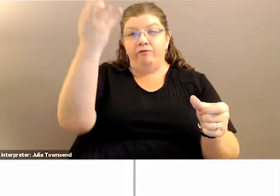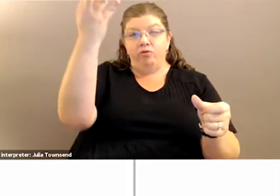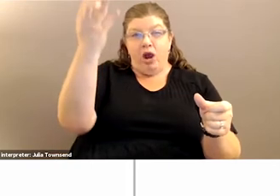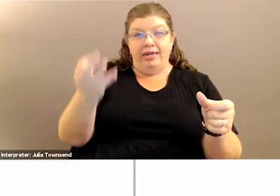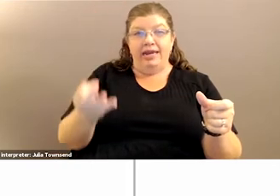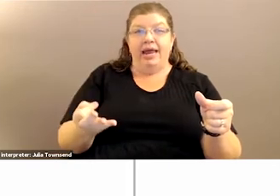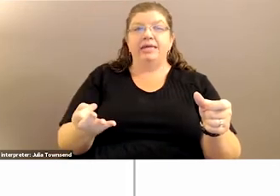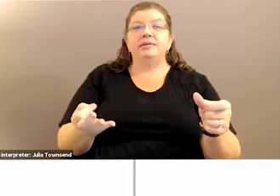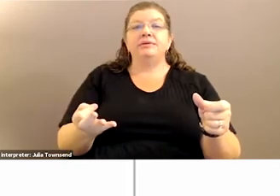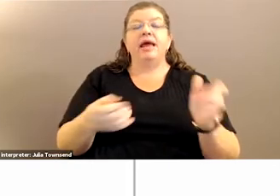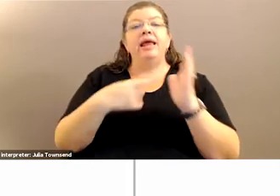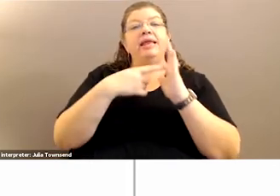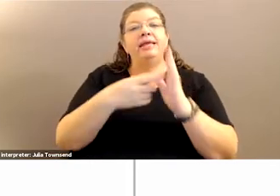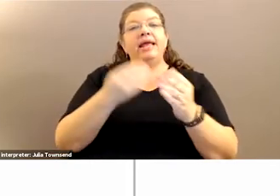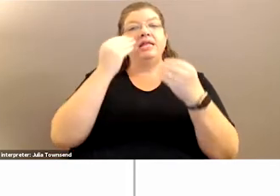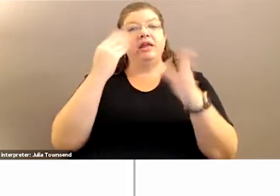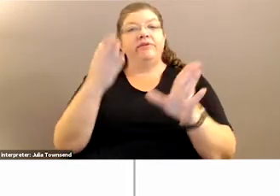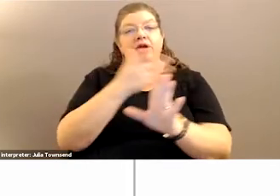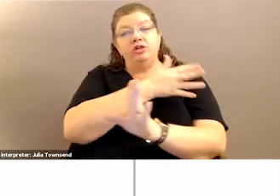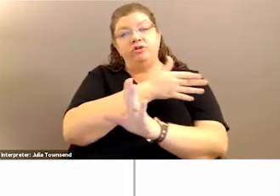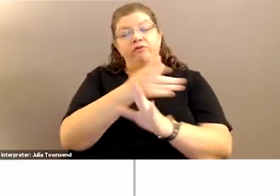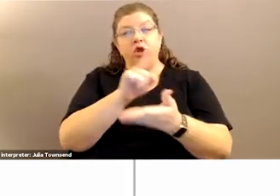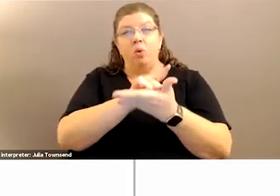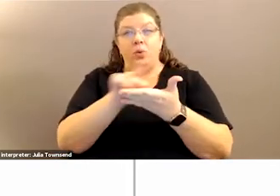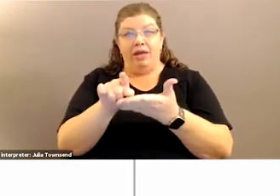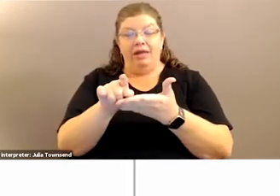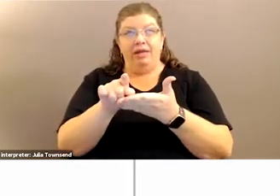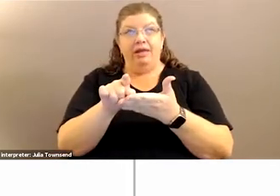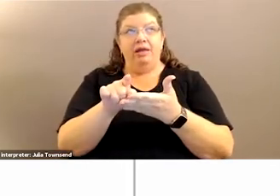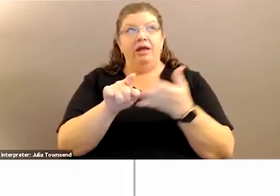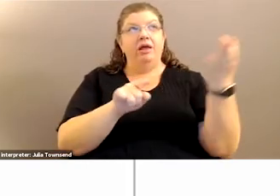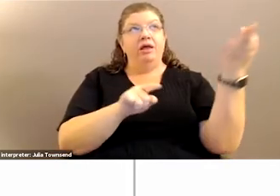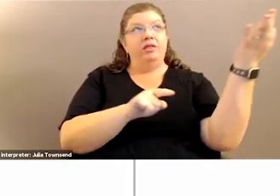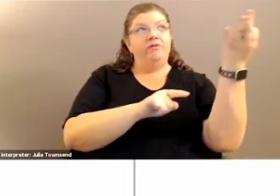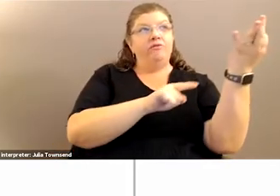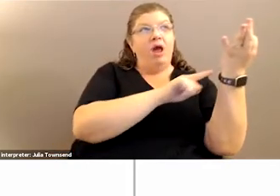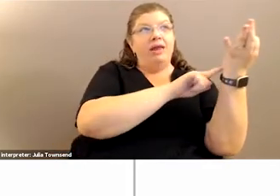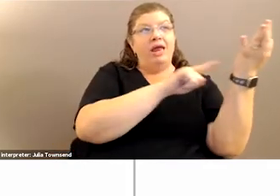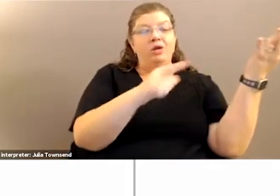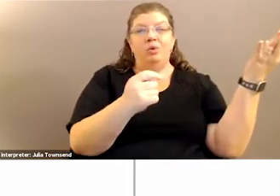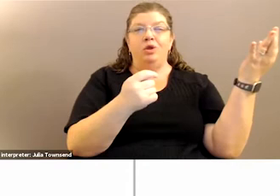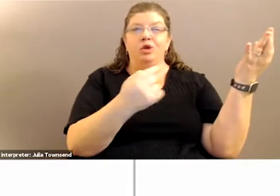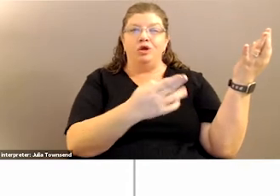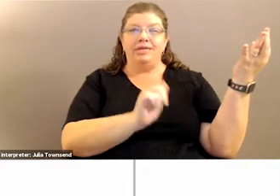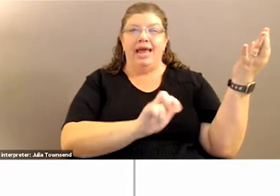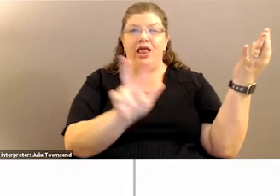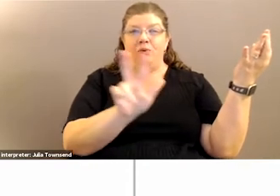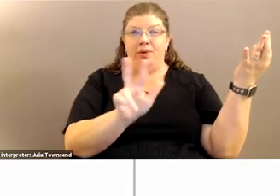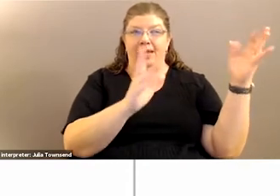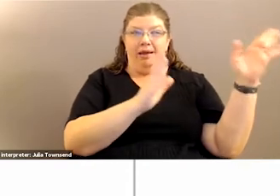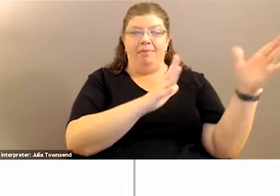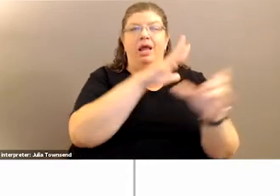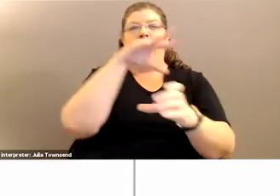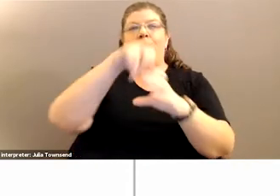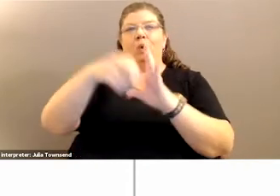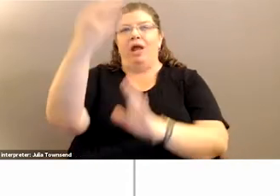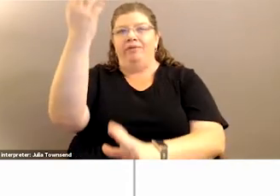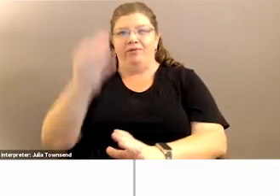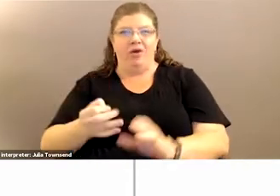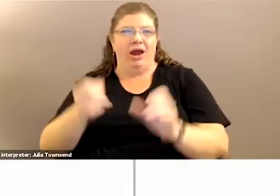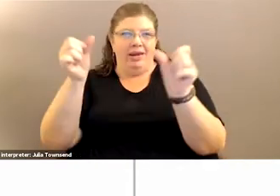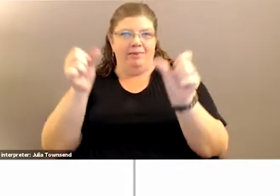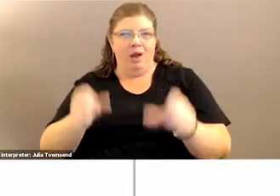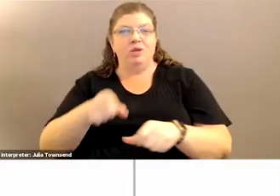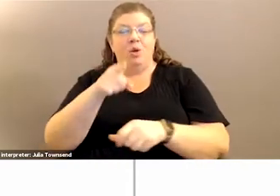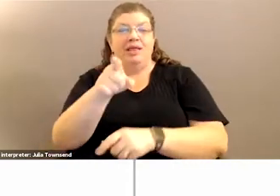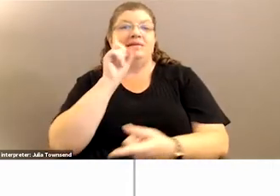indicates the data for the week from the friday before through thursday at 3 p.m so this is through last